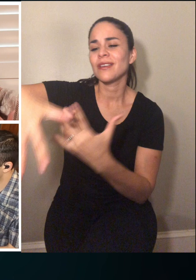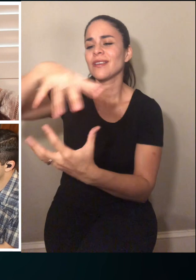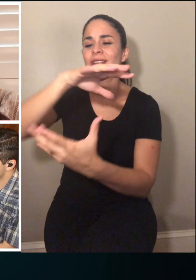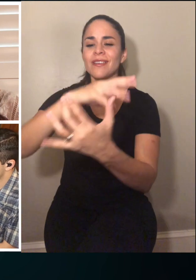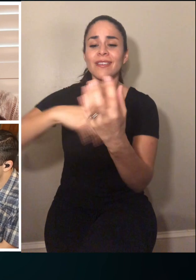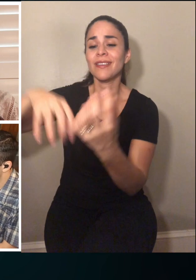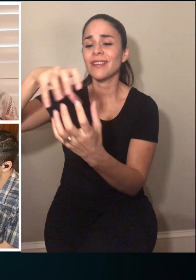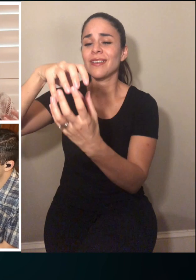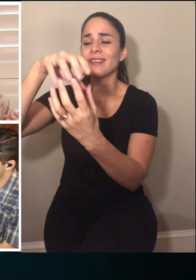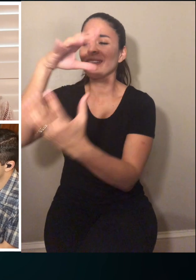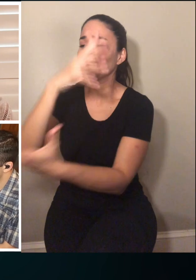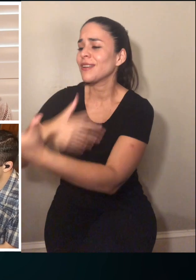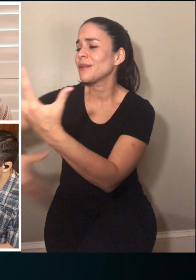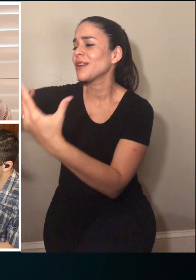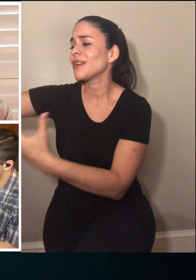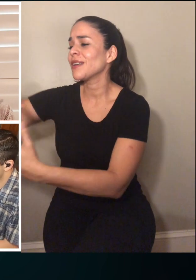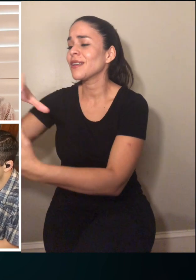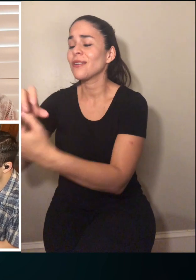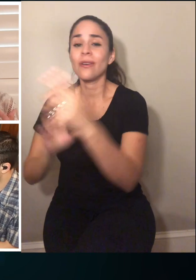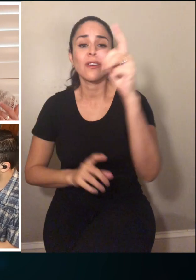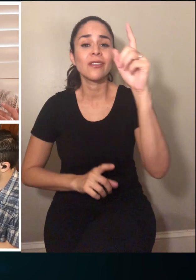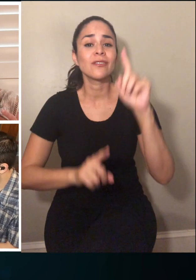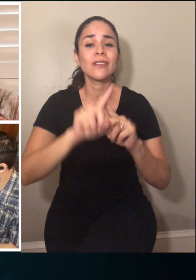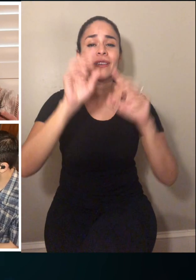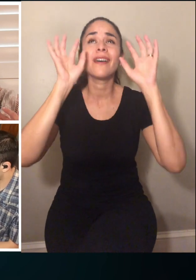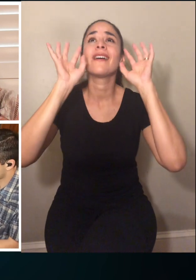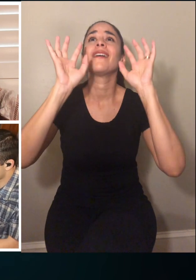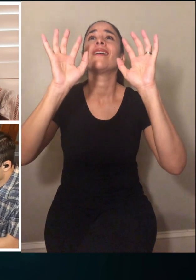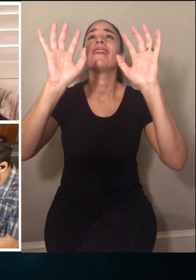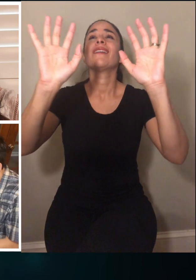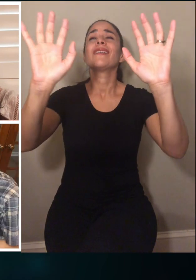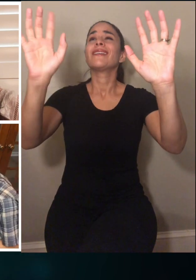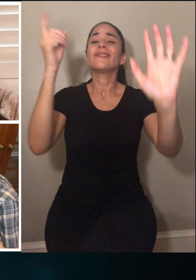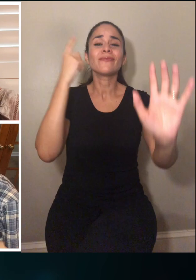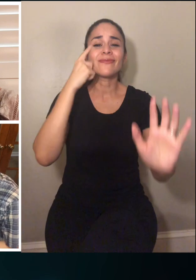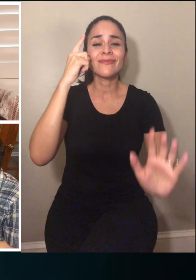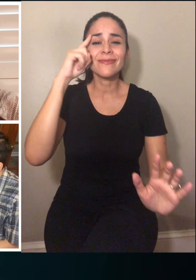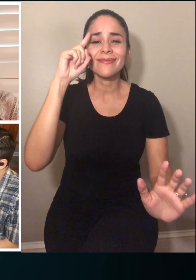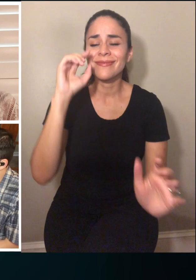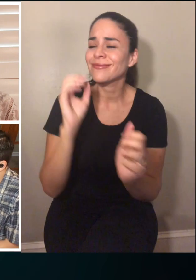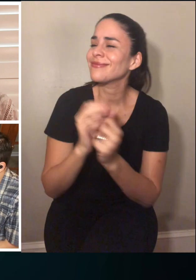warms. If the stars were made to worship, so will I.